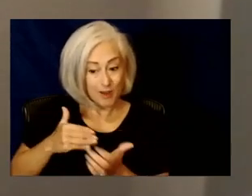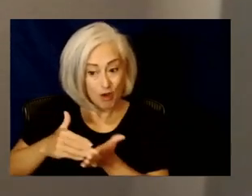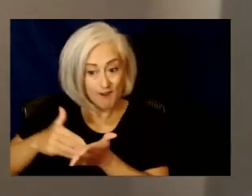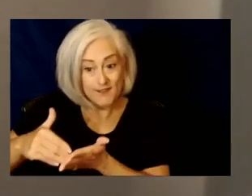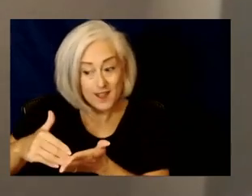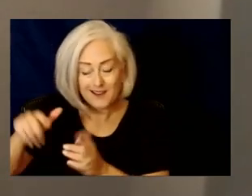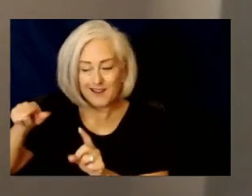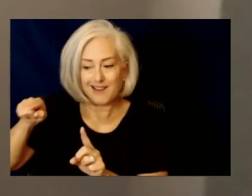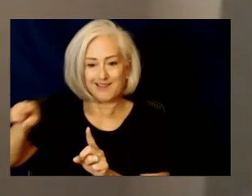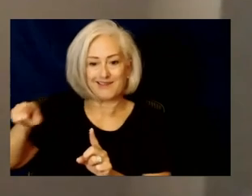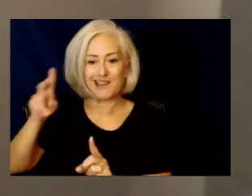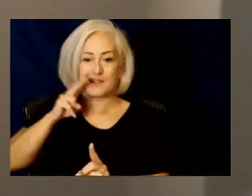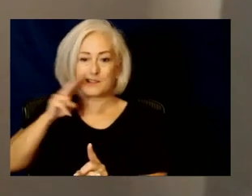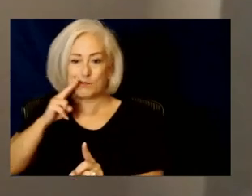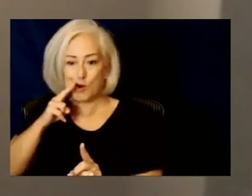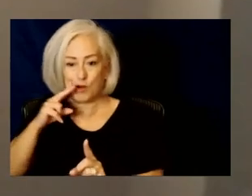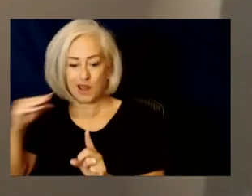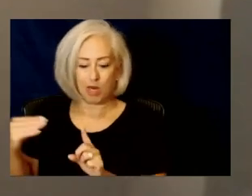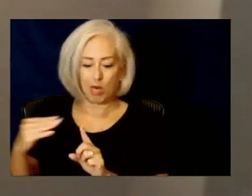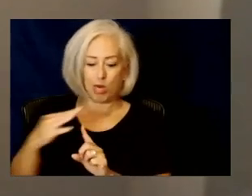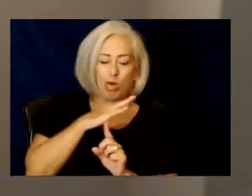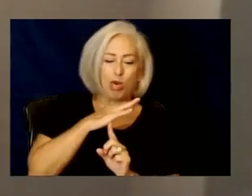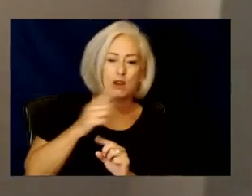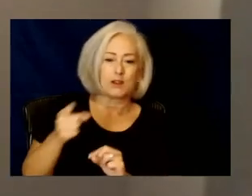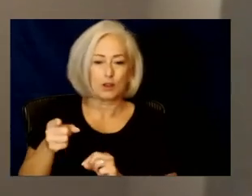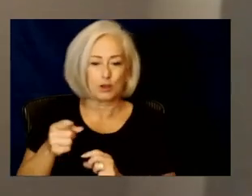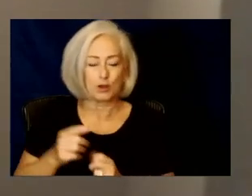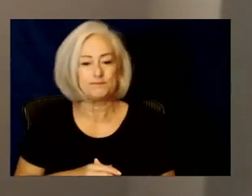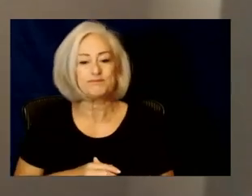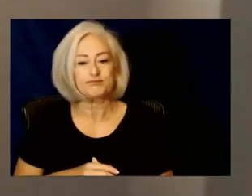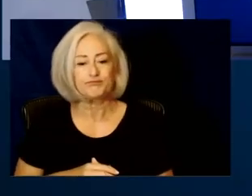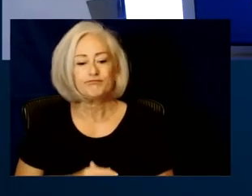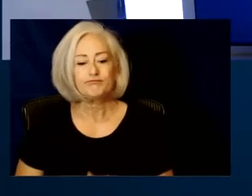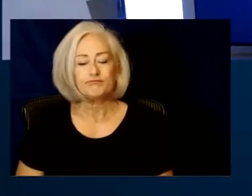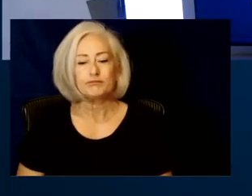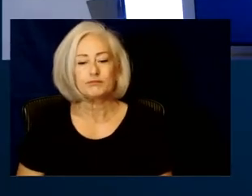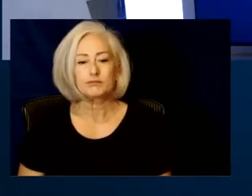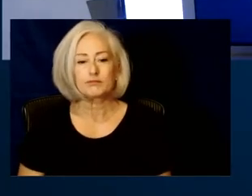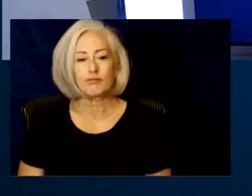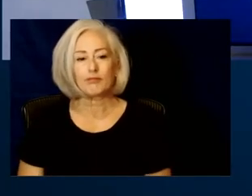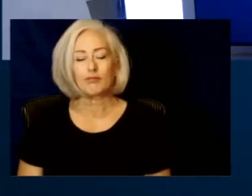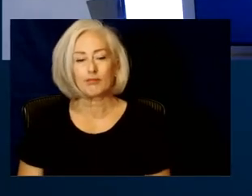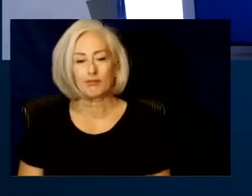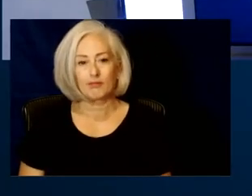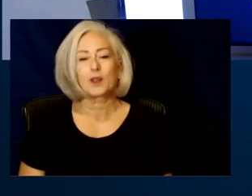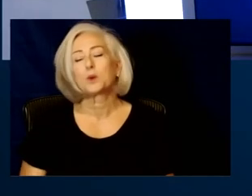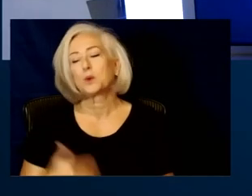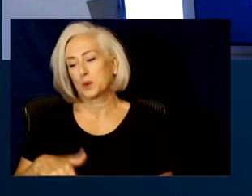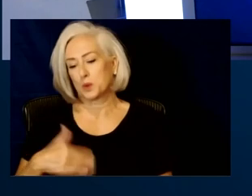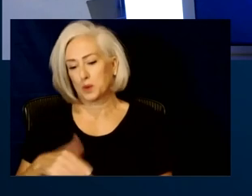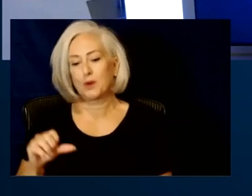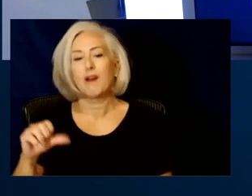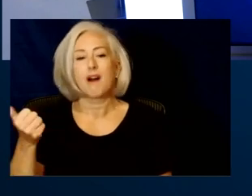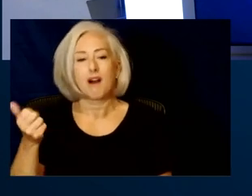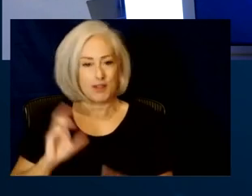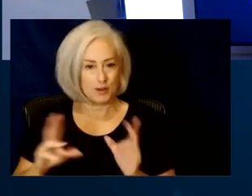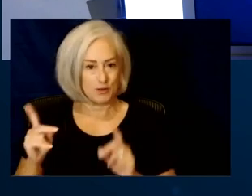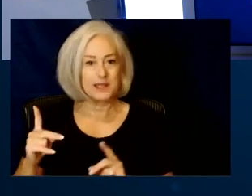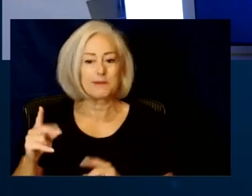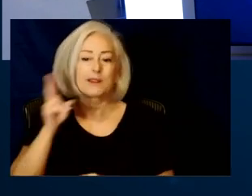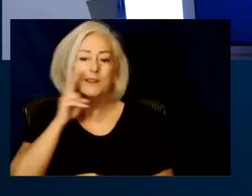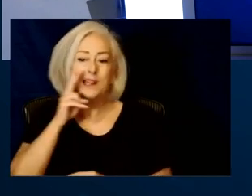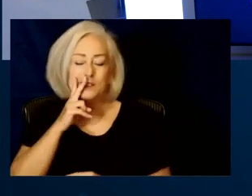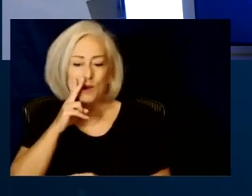related to lung cancer diagnoses in people who didn't smoke. Yeah, secondhand smoke, bad news. My parents are both smokers. Hopefully that's not going to